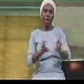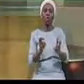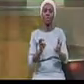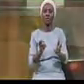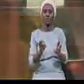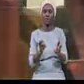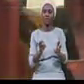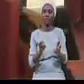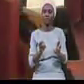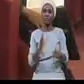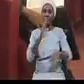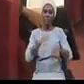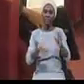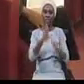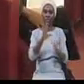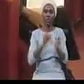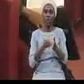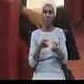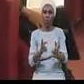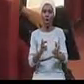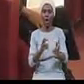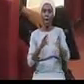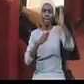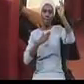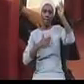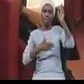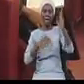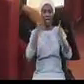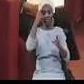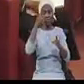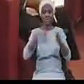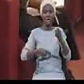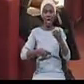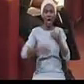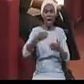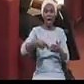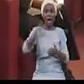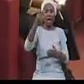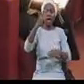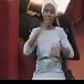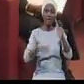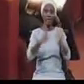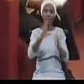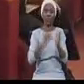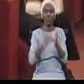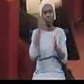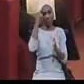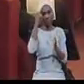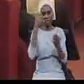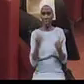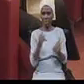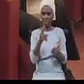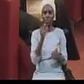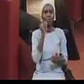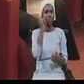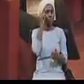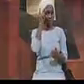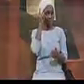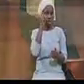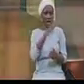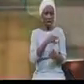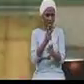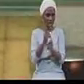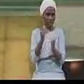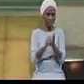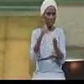higher than your thoughts. Keep that in mind and understand that he leads us and